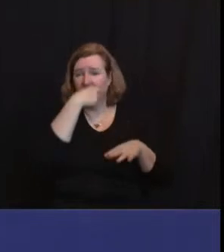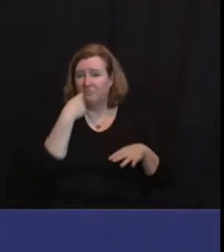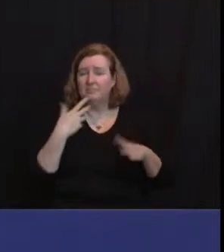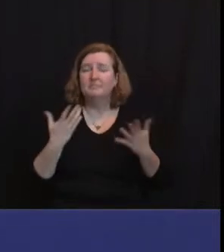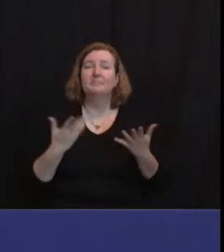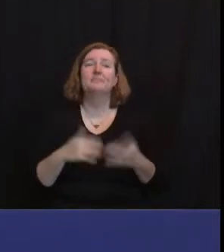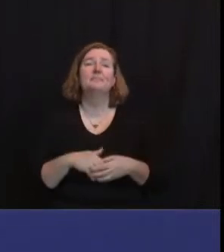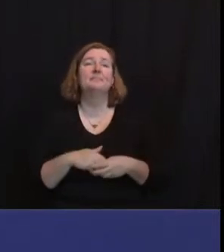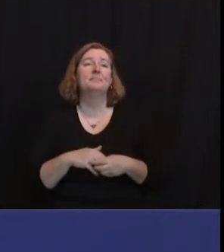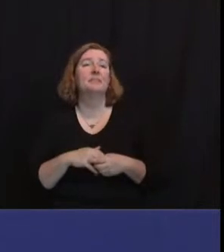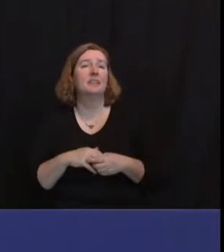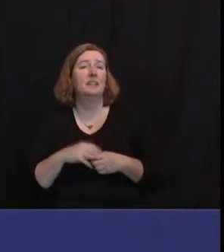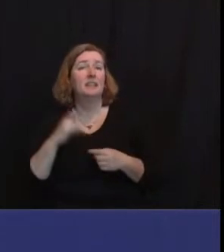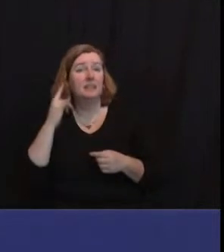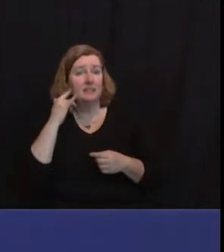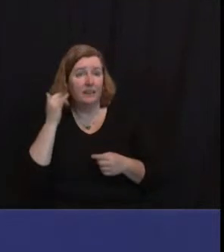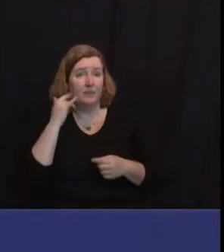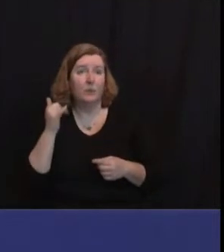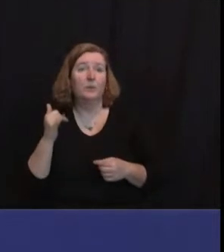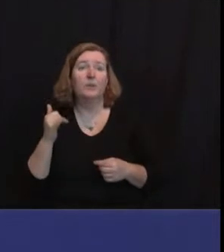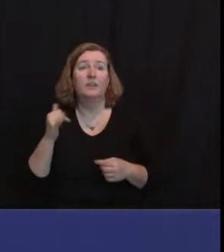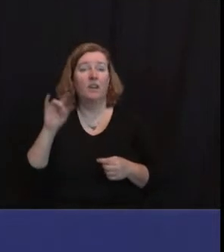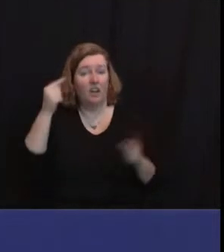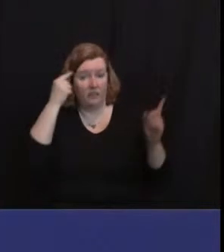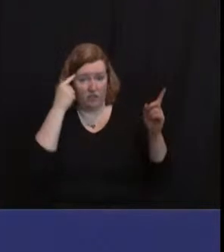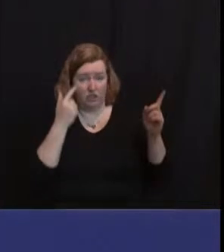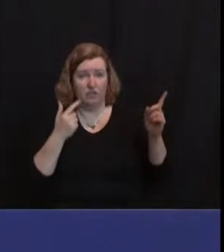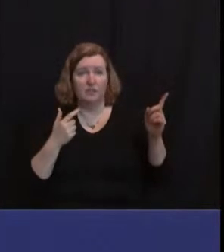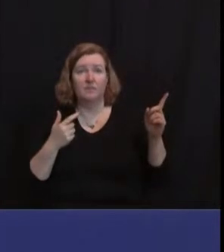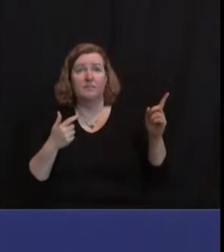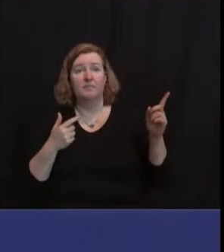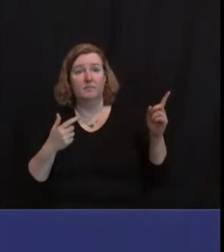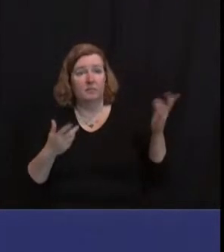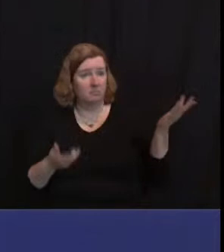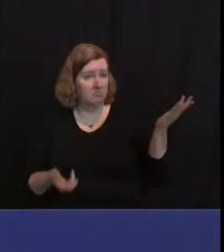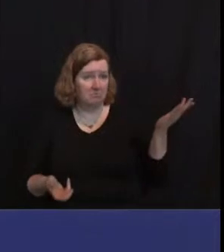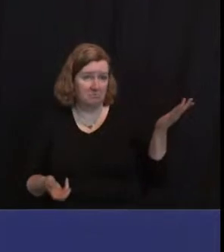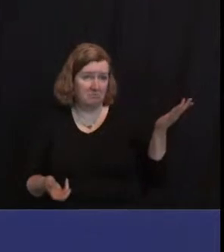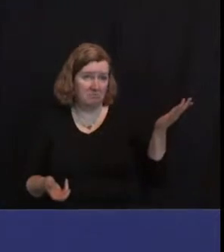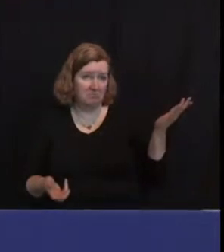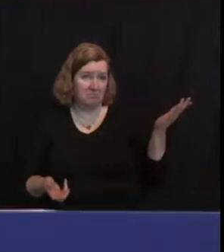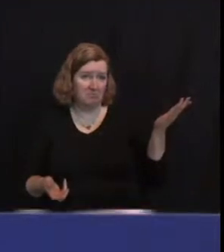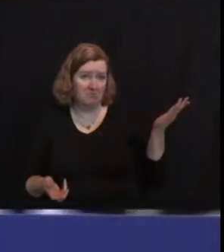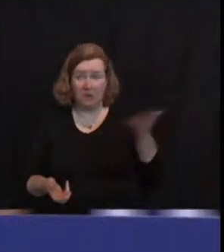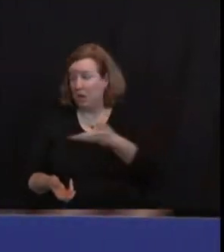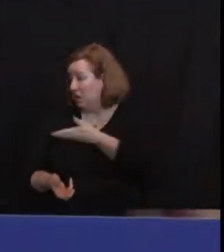Newsom, Eddie, what numbers are you looking for to open things up either there or here?